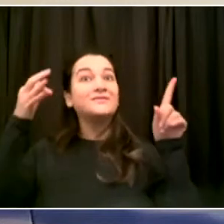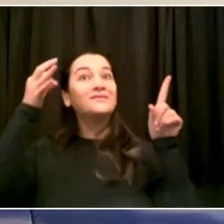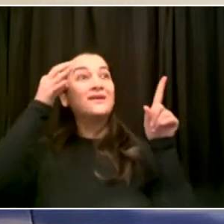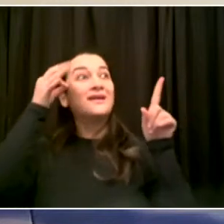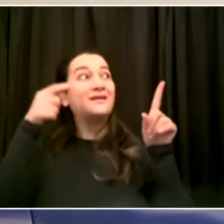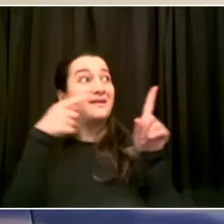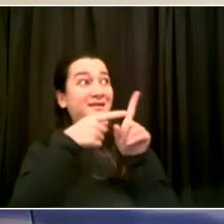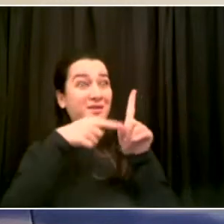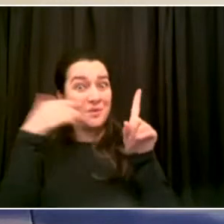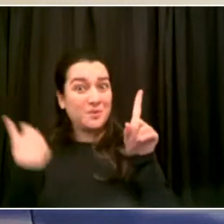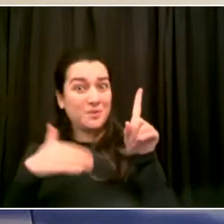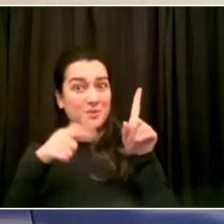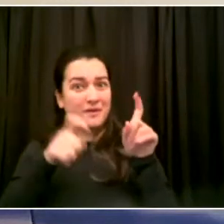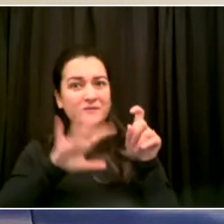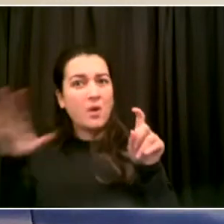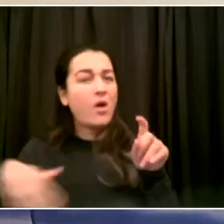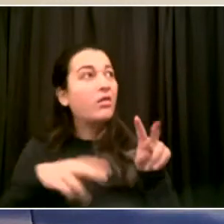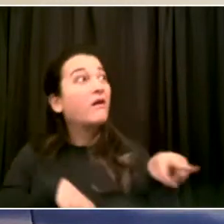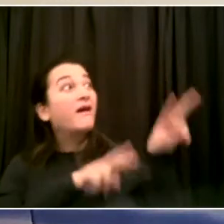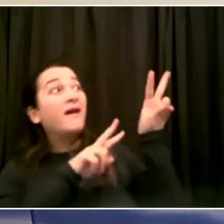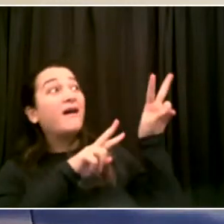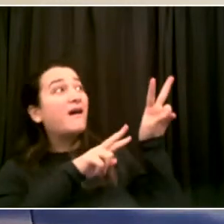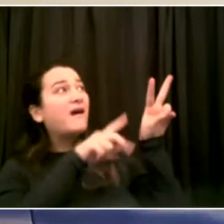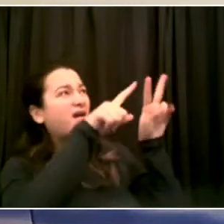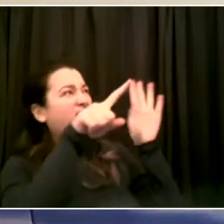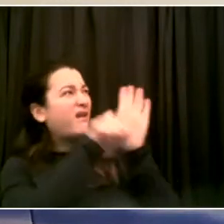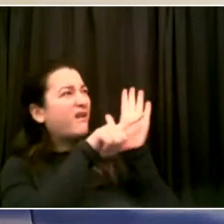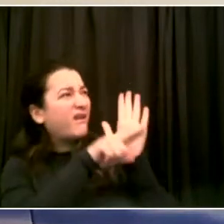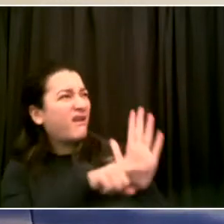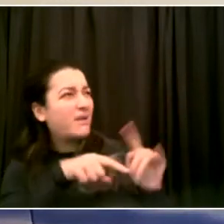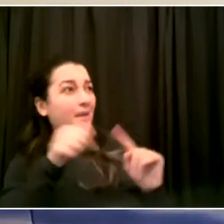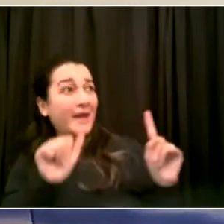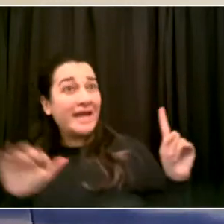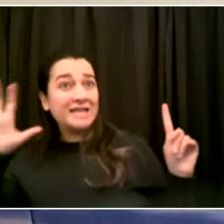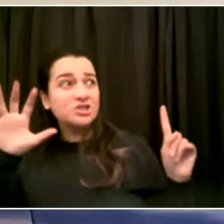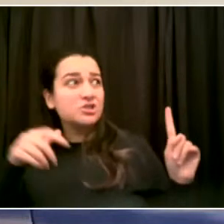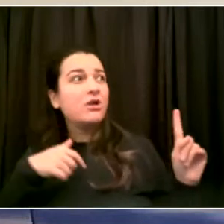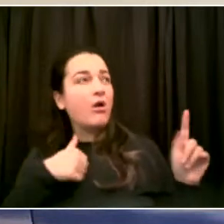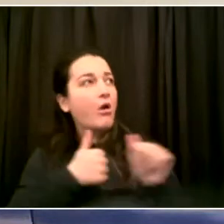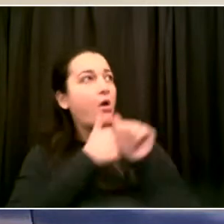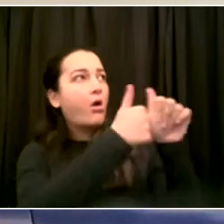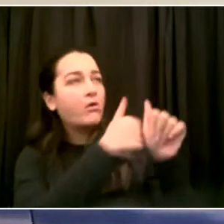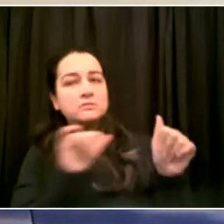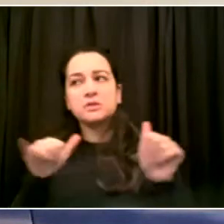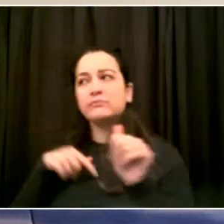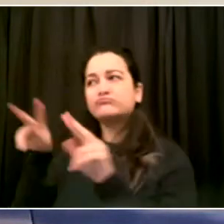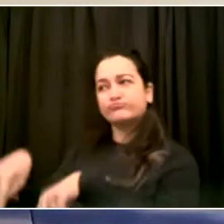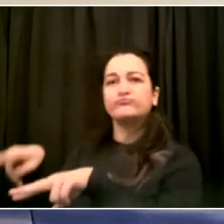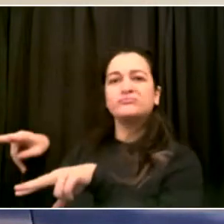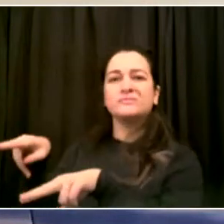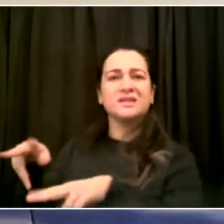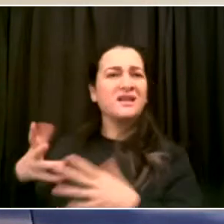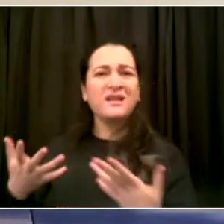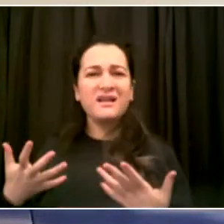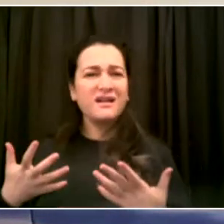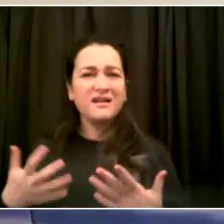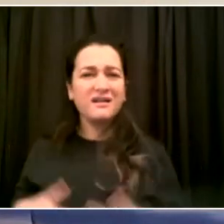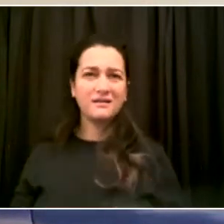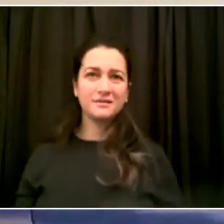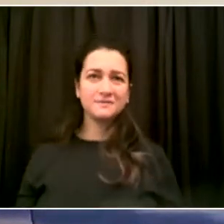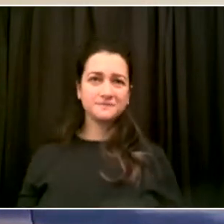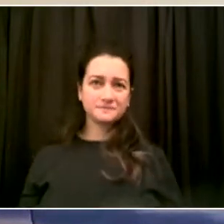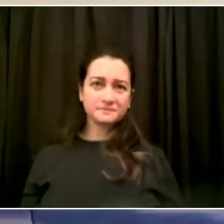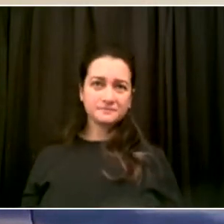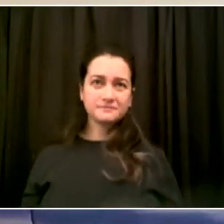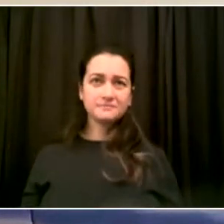of terms like Chinese virus, Kung flu, continues to threaten the safety of our community in New York